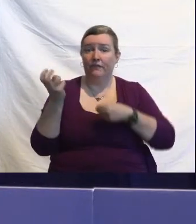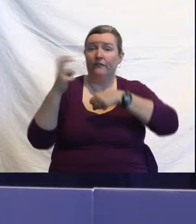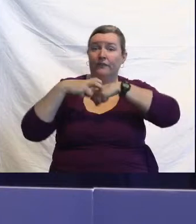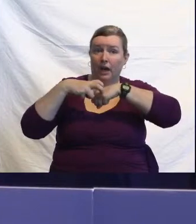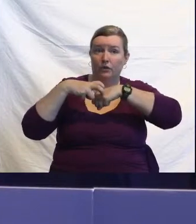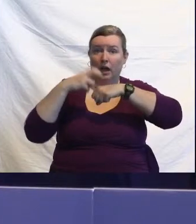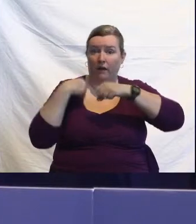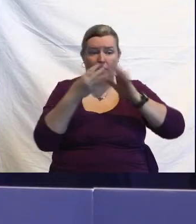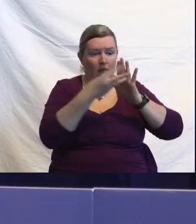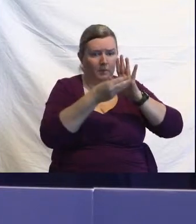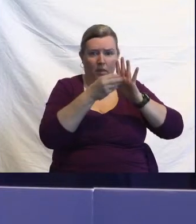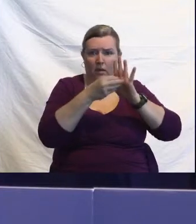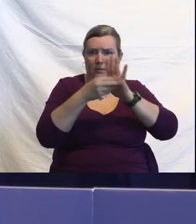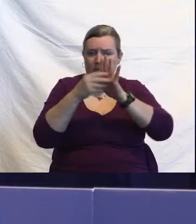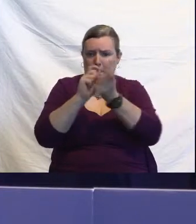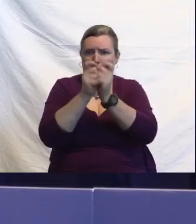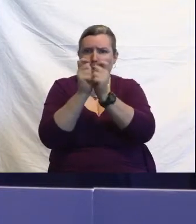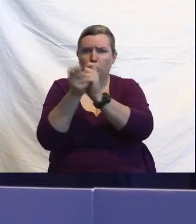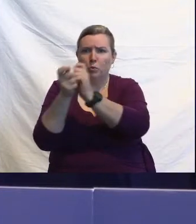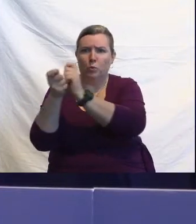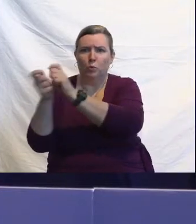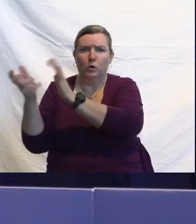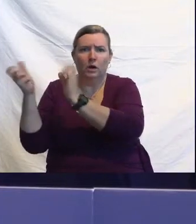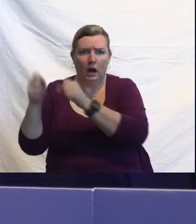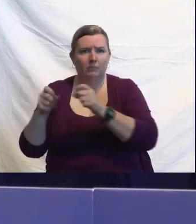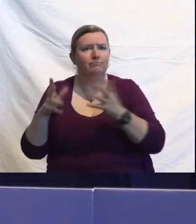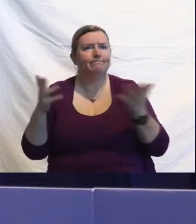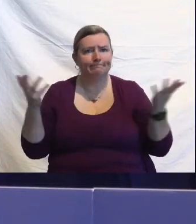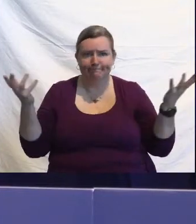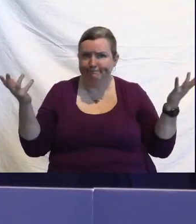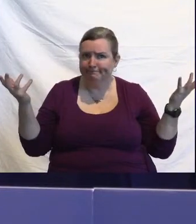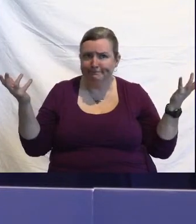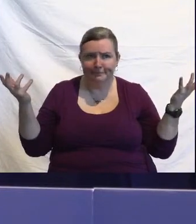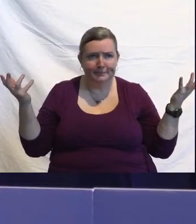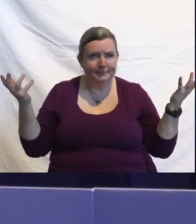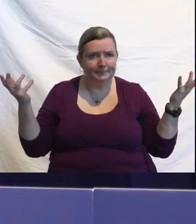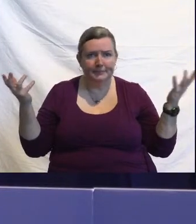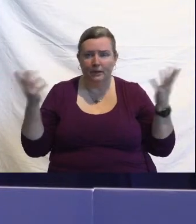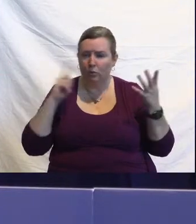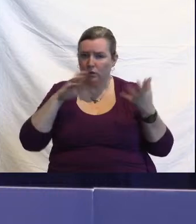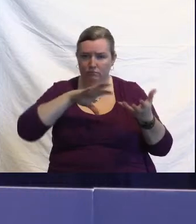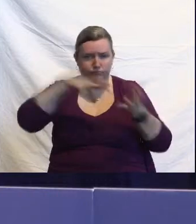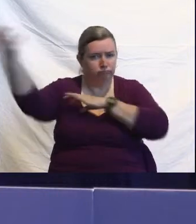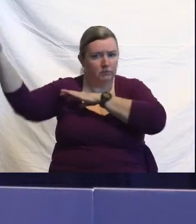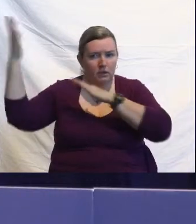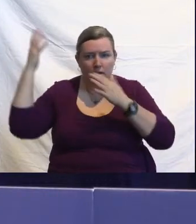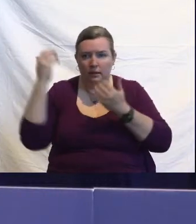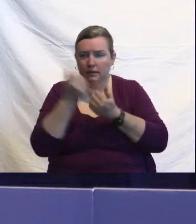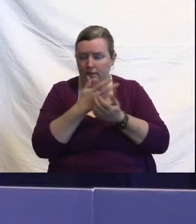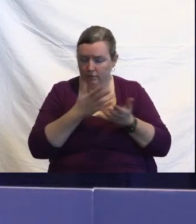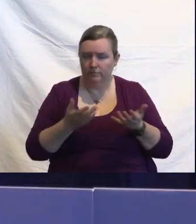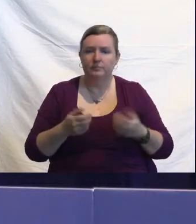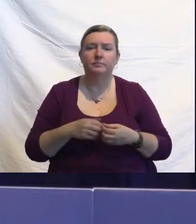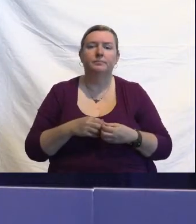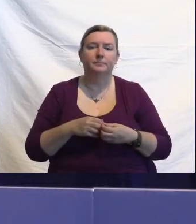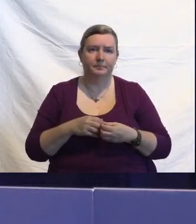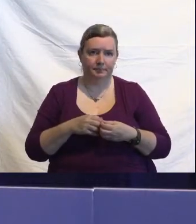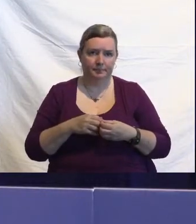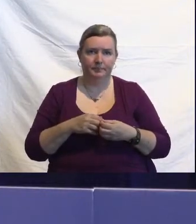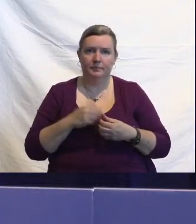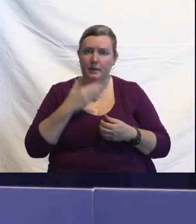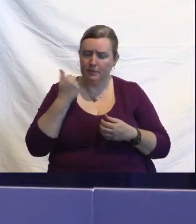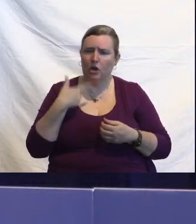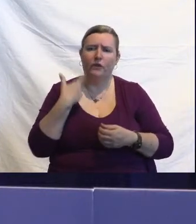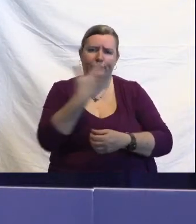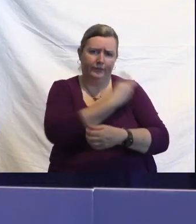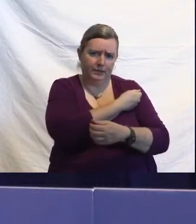evolve, so stopping infections in everyone is the best way to curb this pandemic. Parents who are looking for an appointment